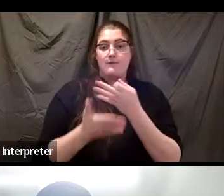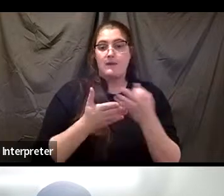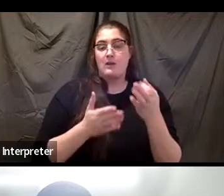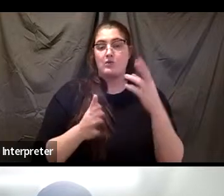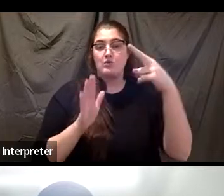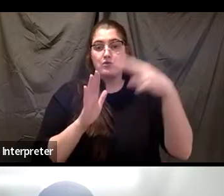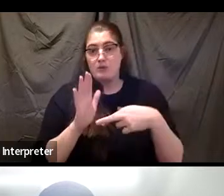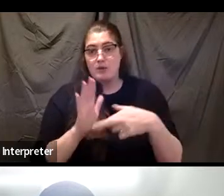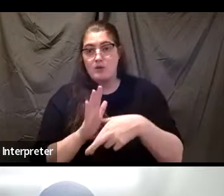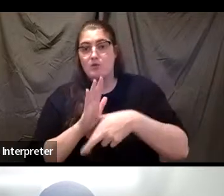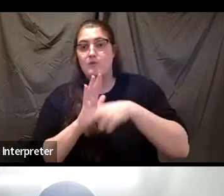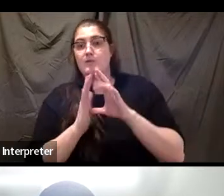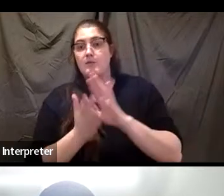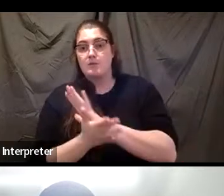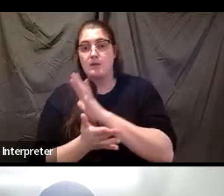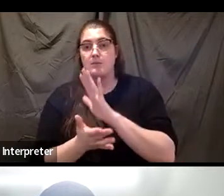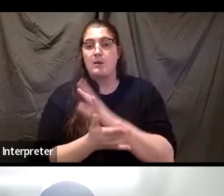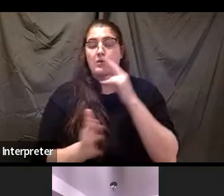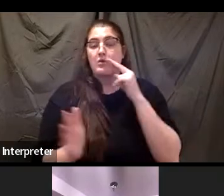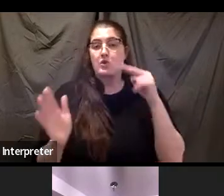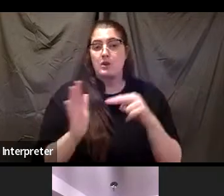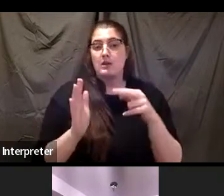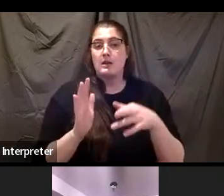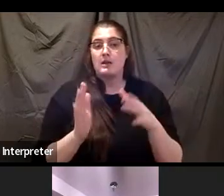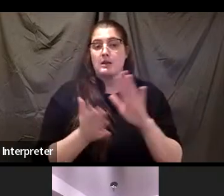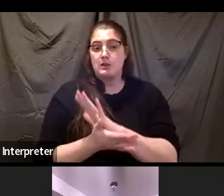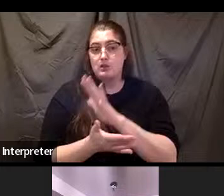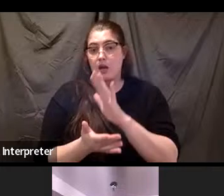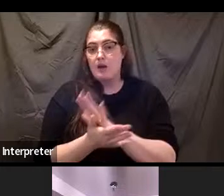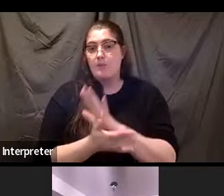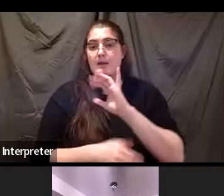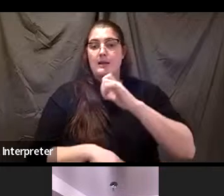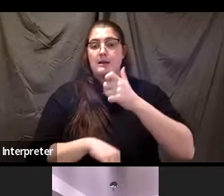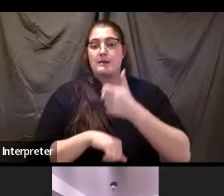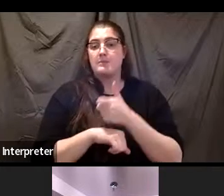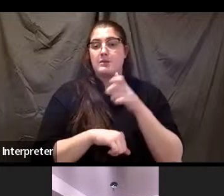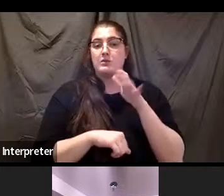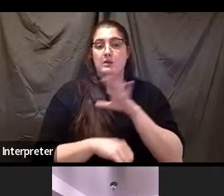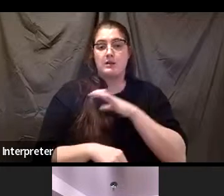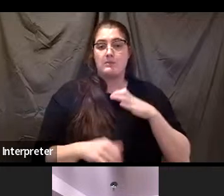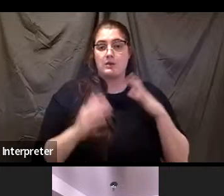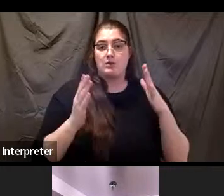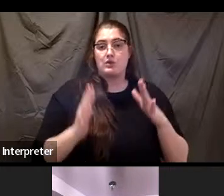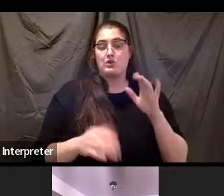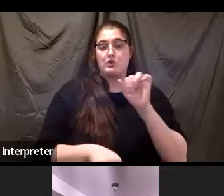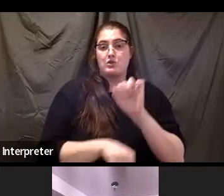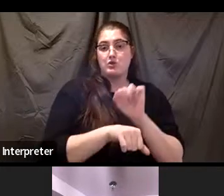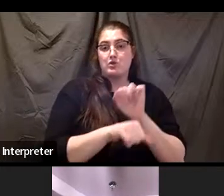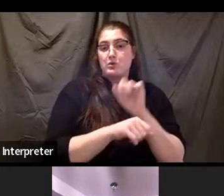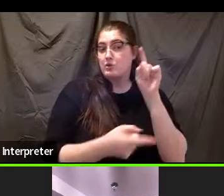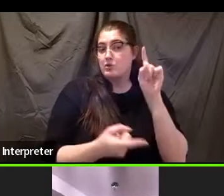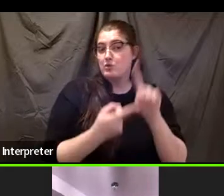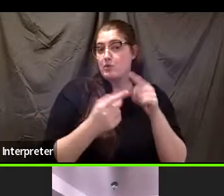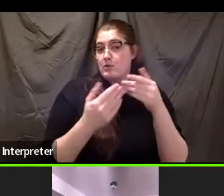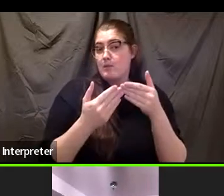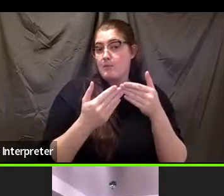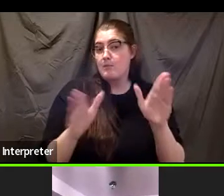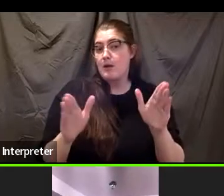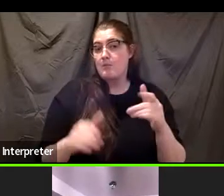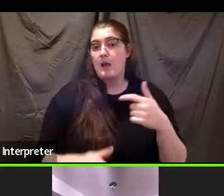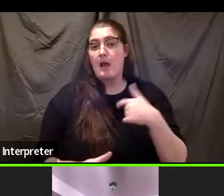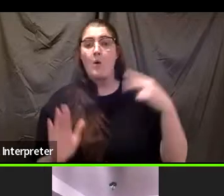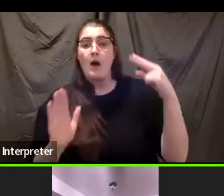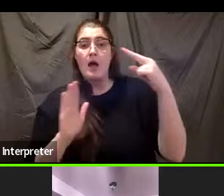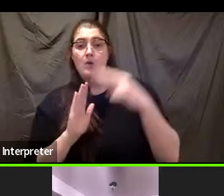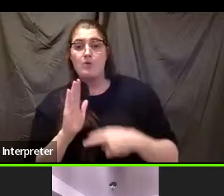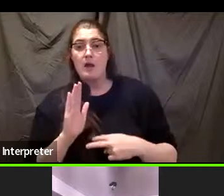the document, look at the document. That is based on the commissioner's duties to the public, based on what they. Oh, I read the document.